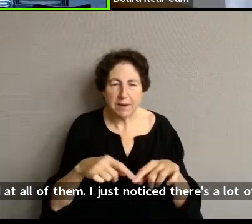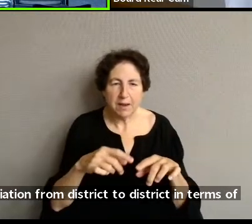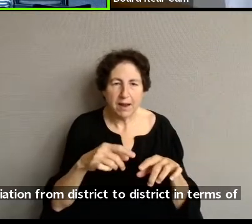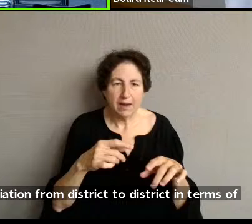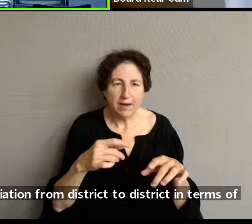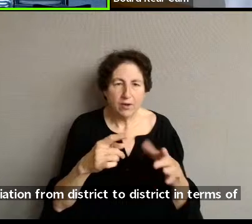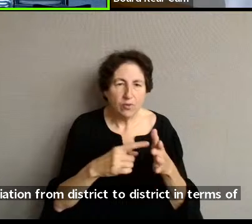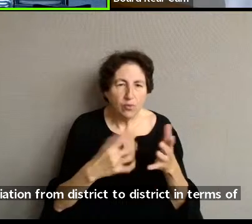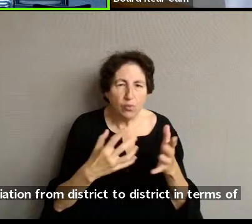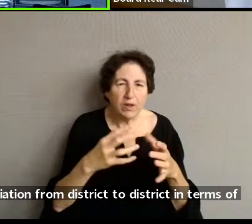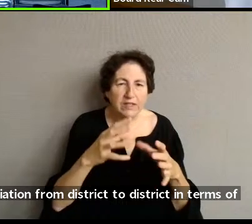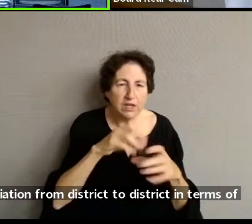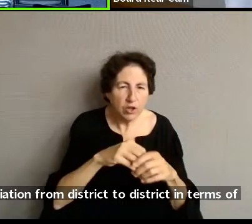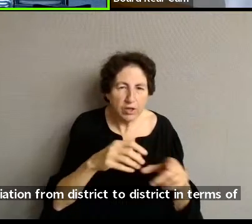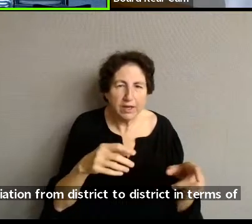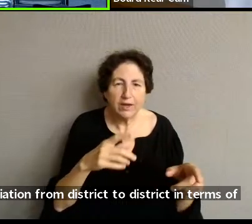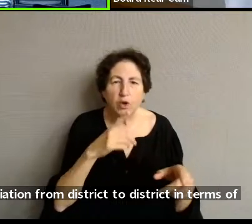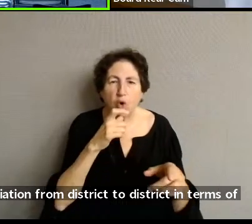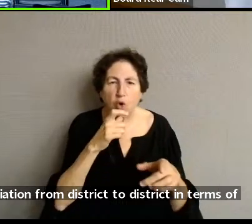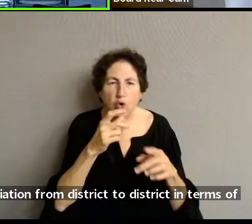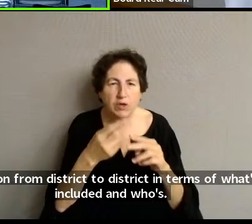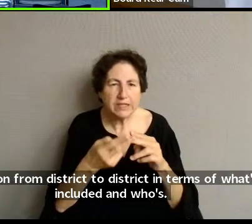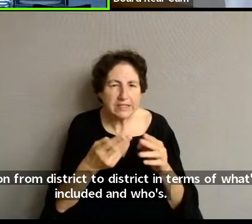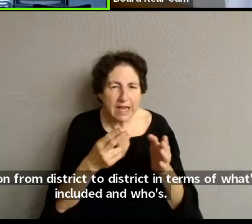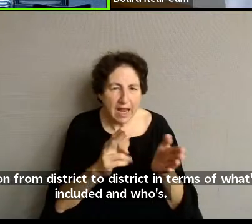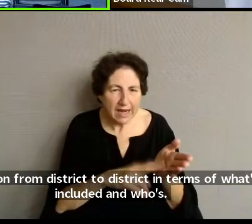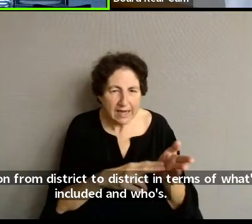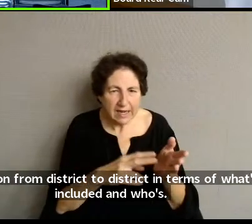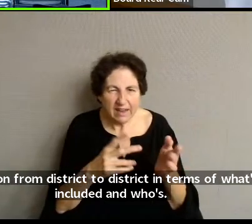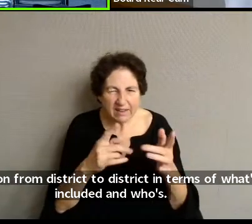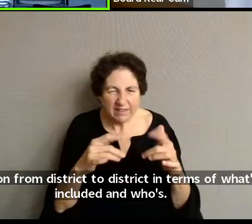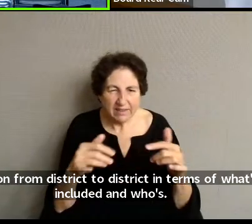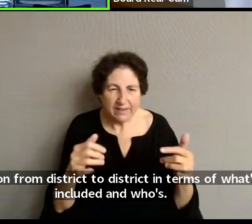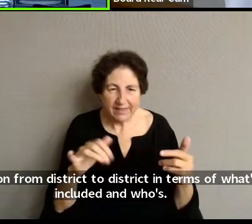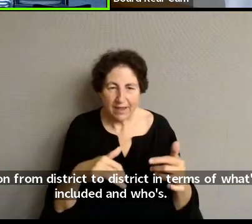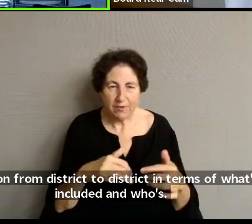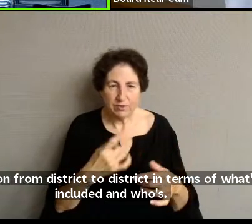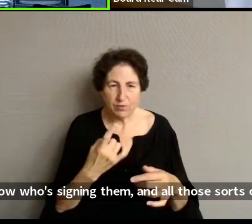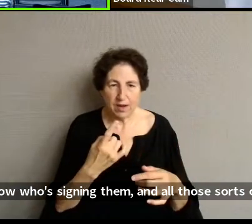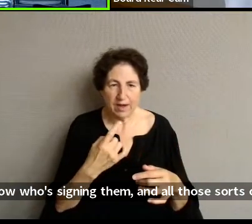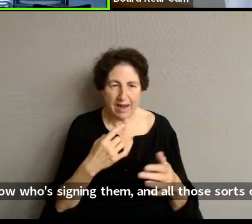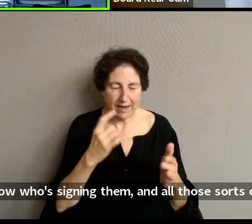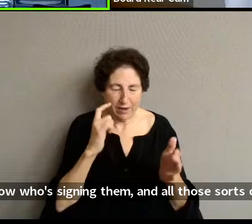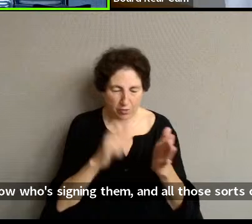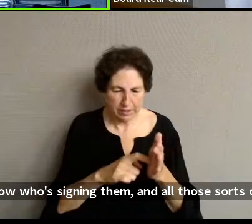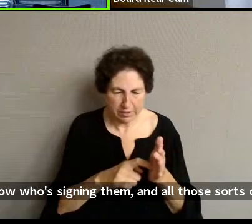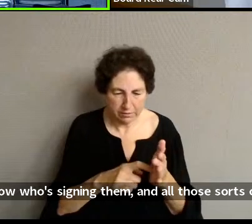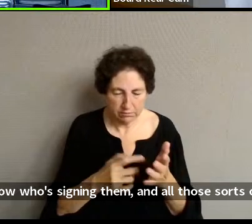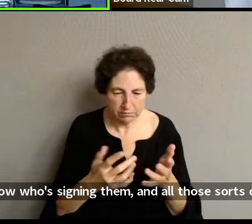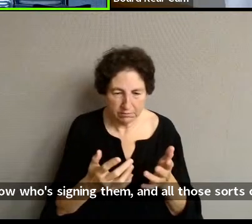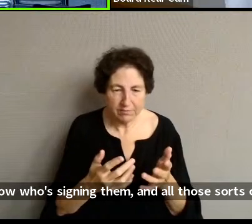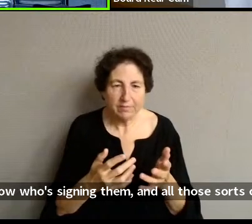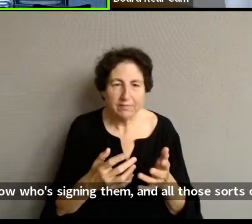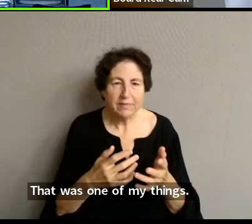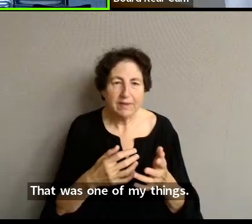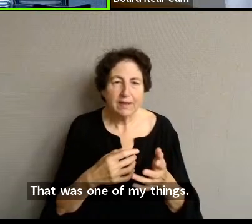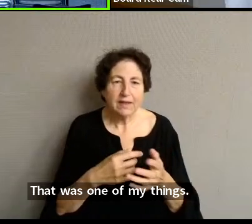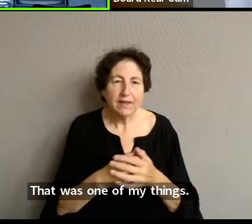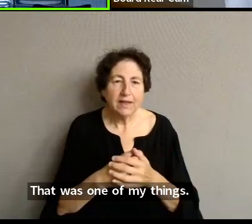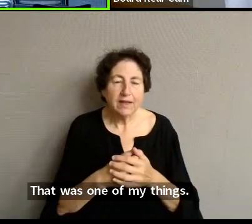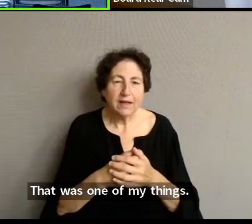who's, who's signing them and all those sorts of things. That was one of my noticings. I just wanted to